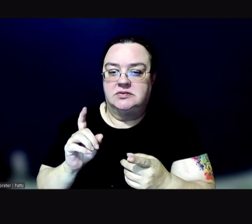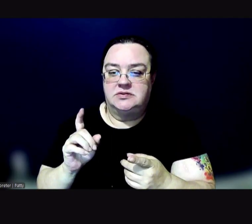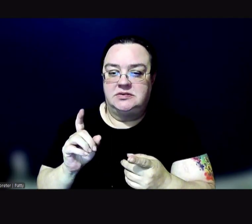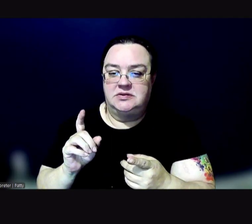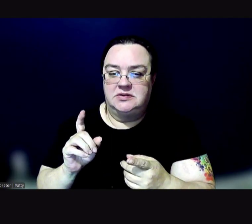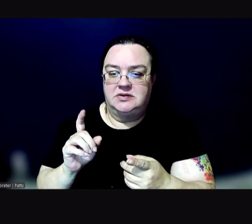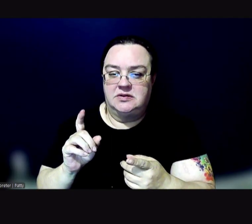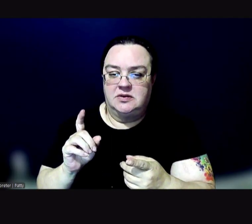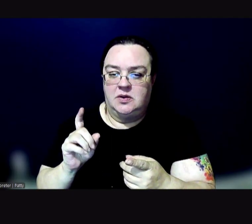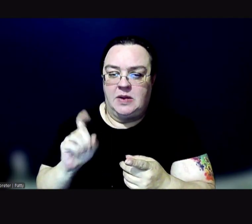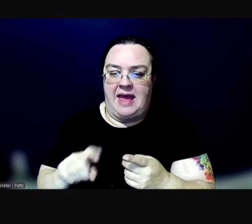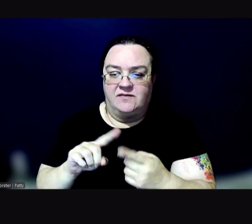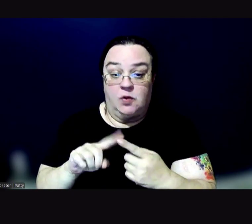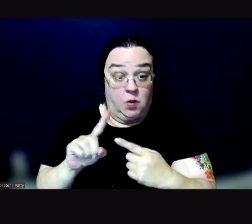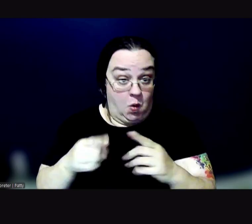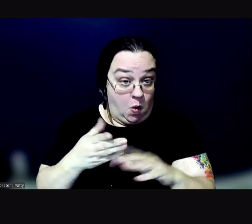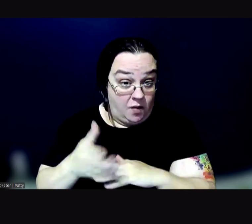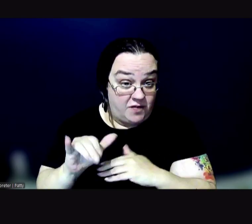first.